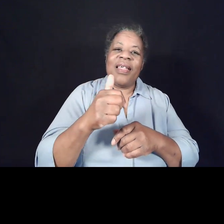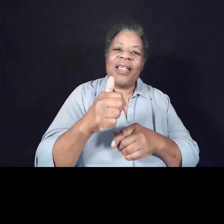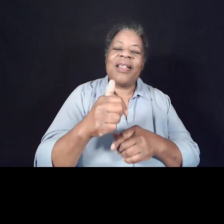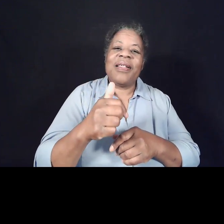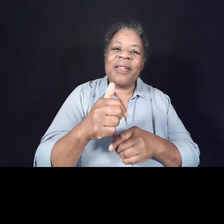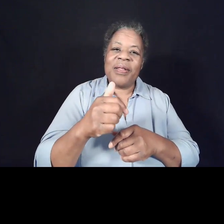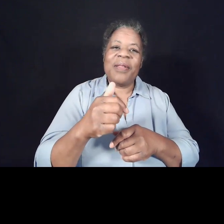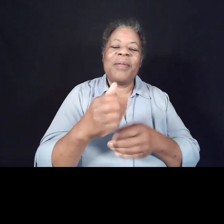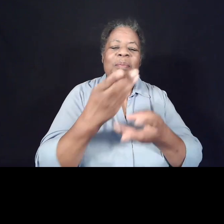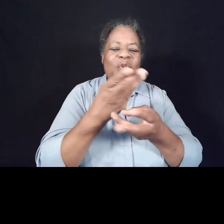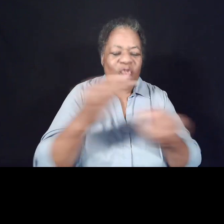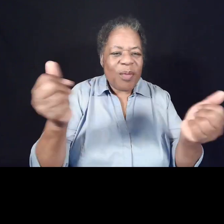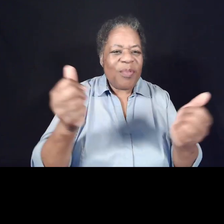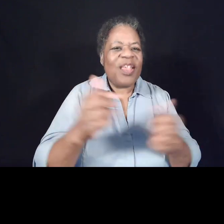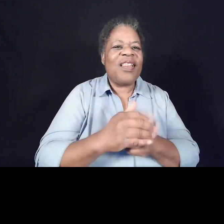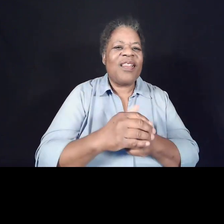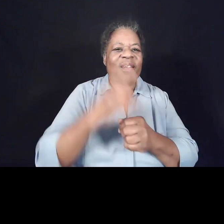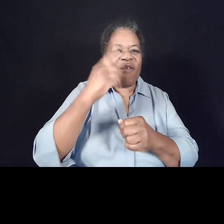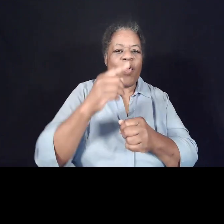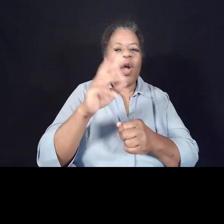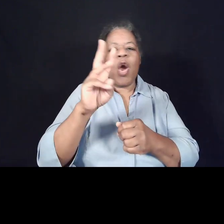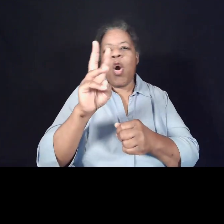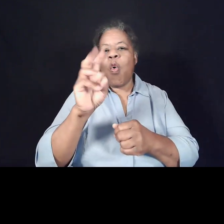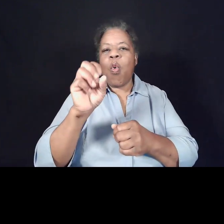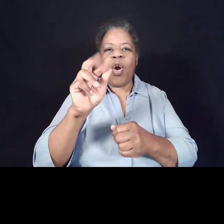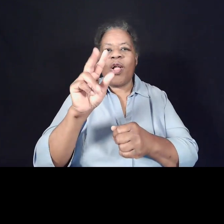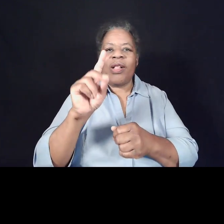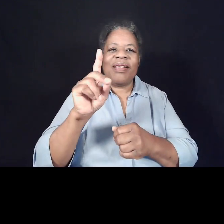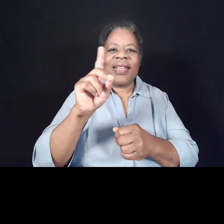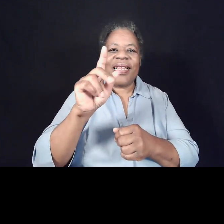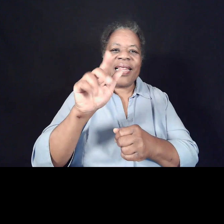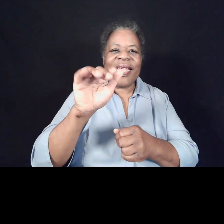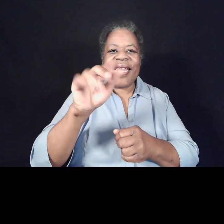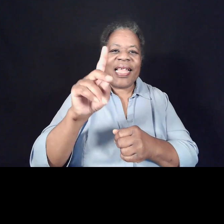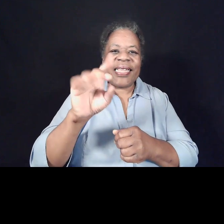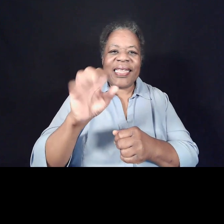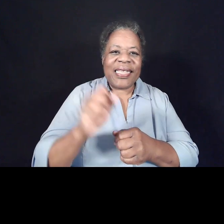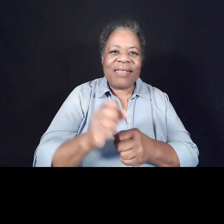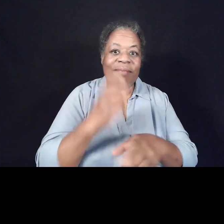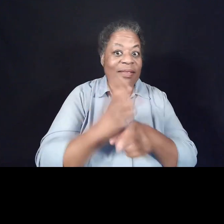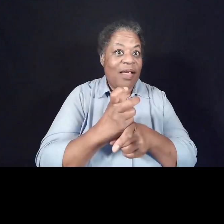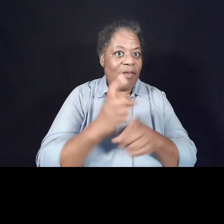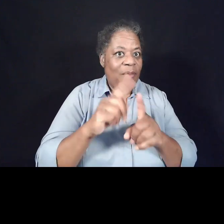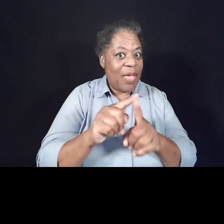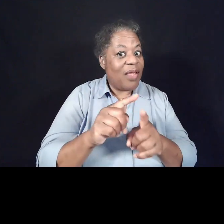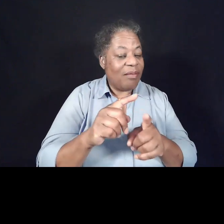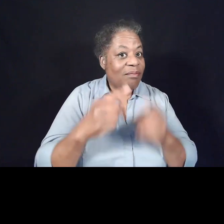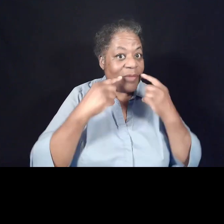worldliness. Now, it's pretty tough medicine, but it works.